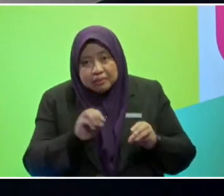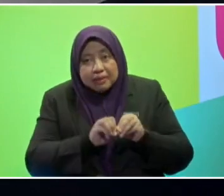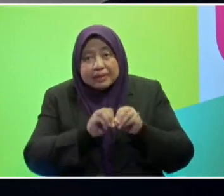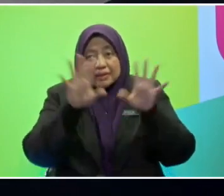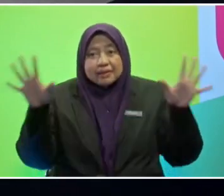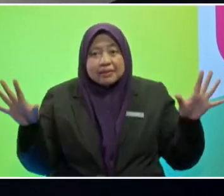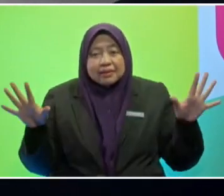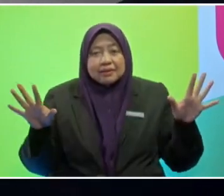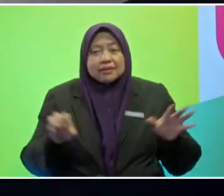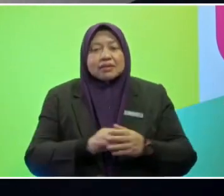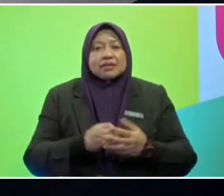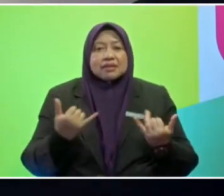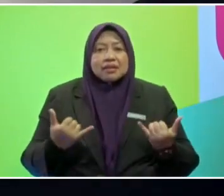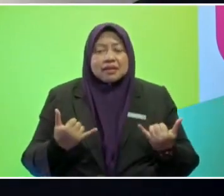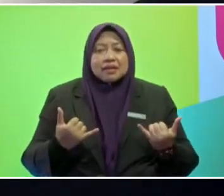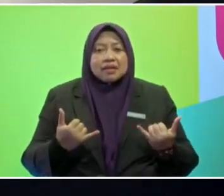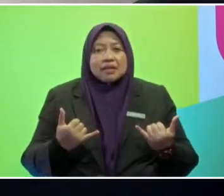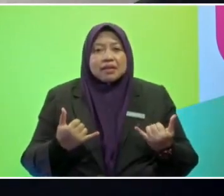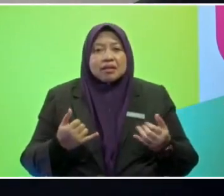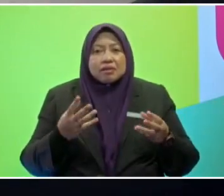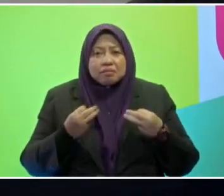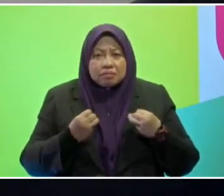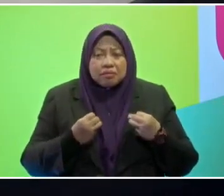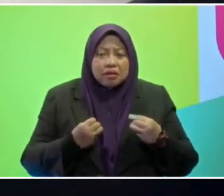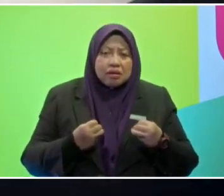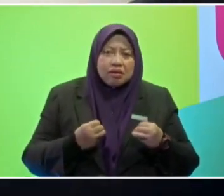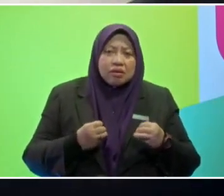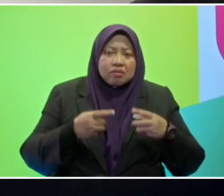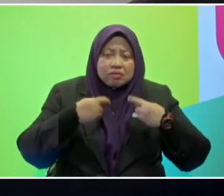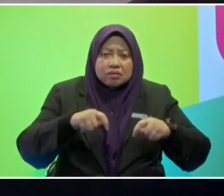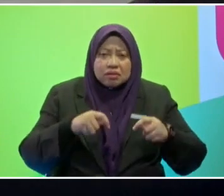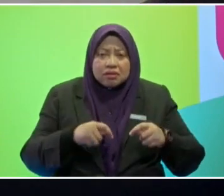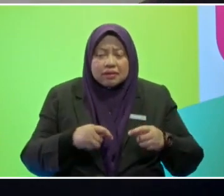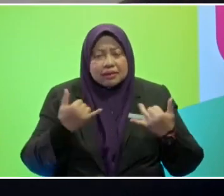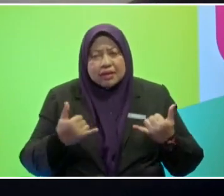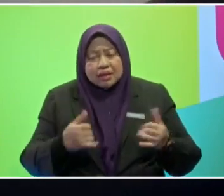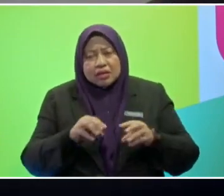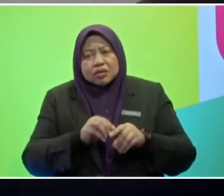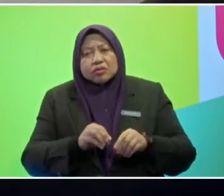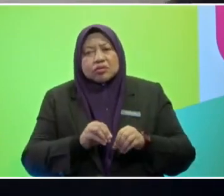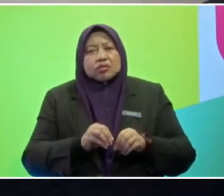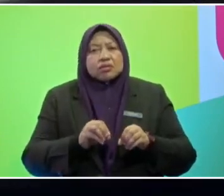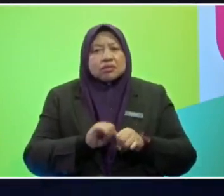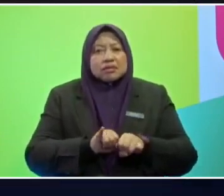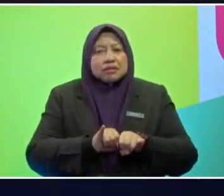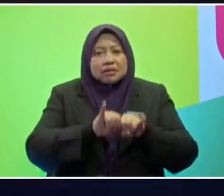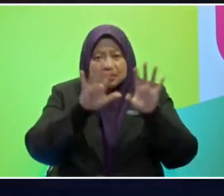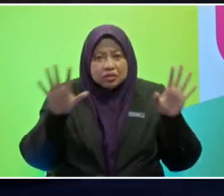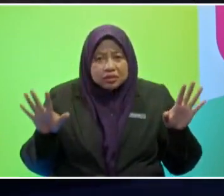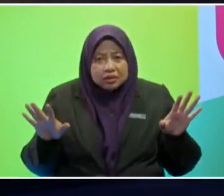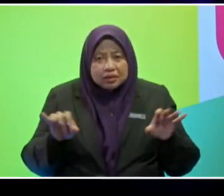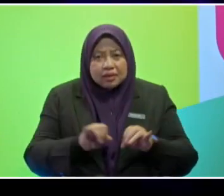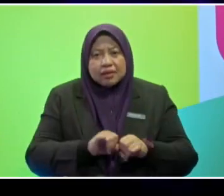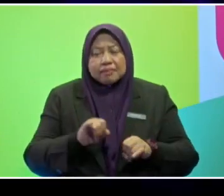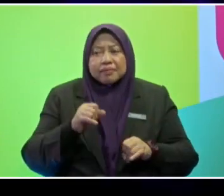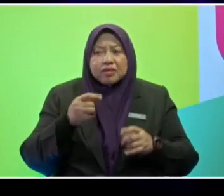excellent. So right now, what do you want to try it with? Can we try the one that is very clear there, right on